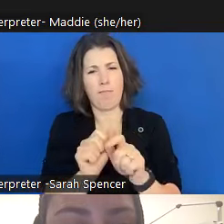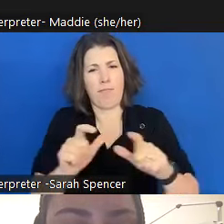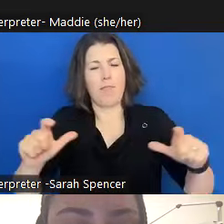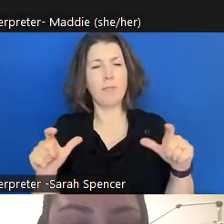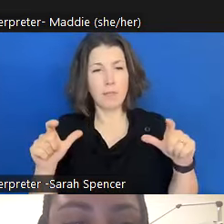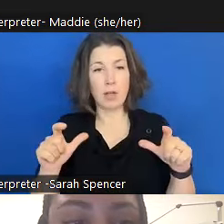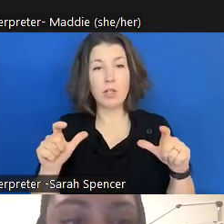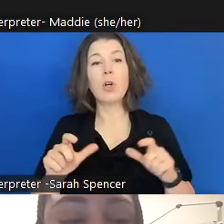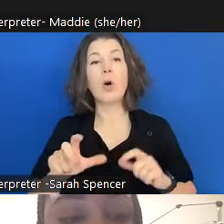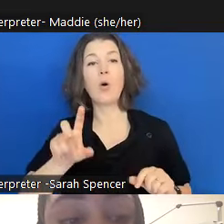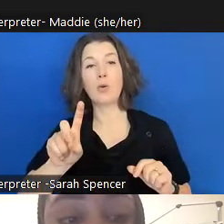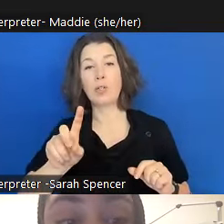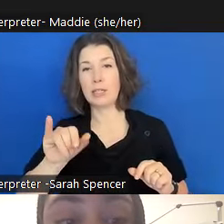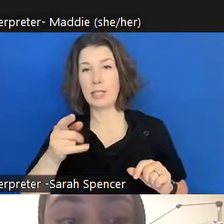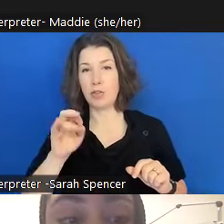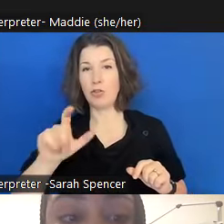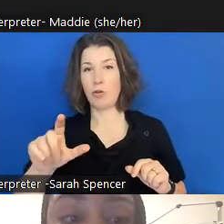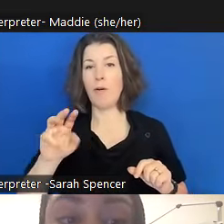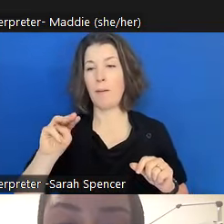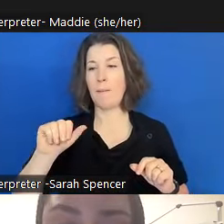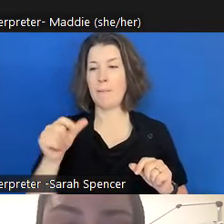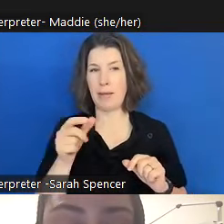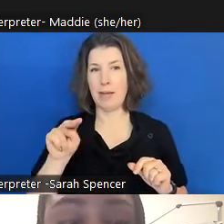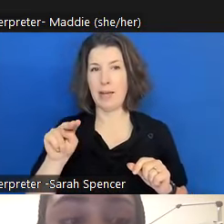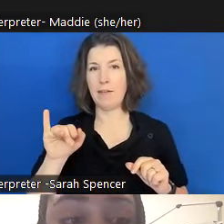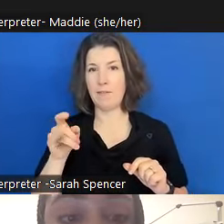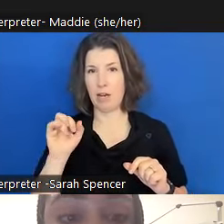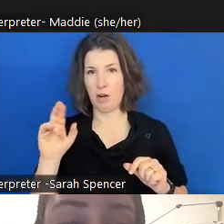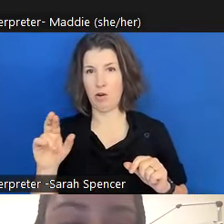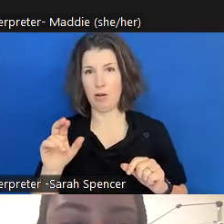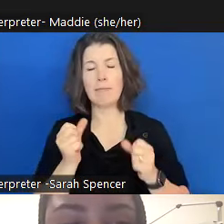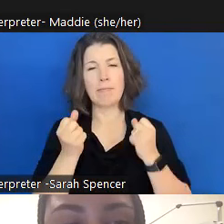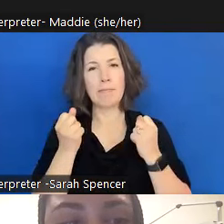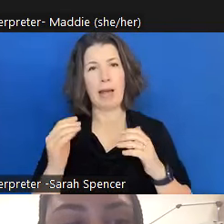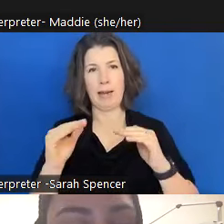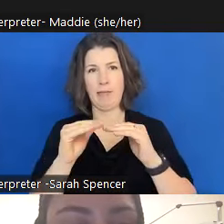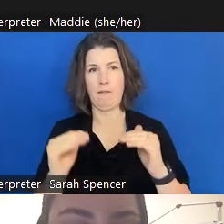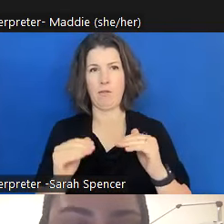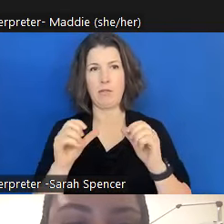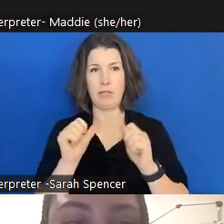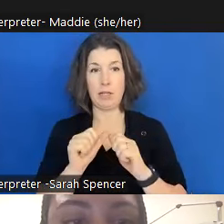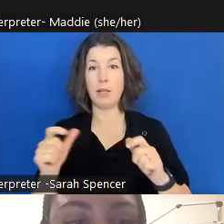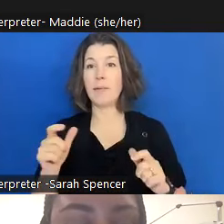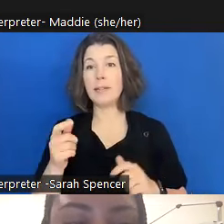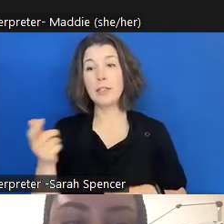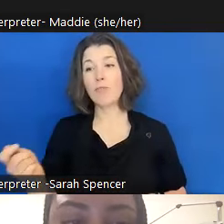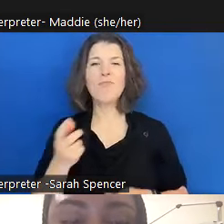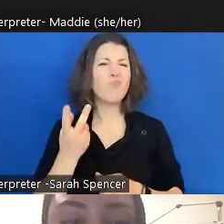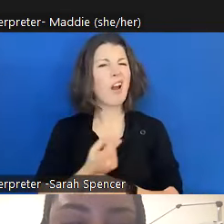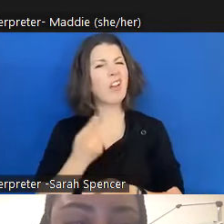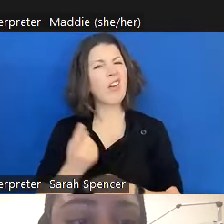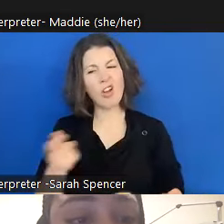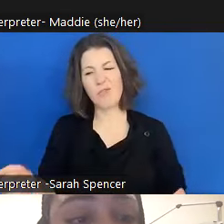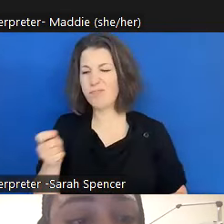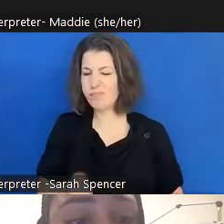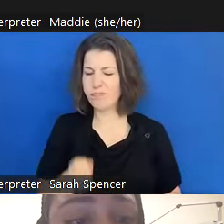digital magnifier has many levels of magnification, which is wonderful because a handheld magnifier or traditional magnifier does